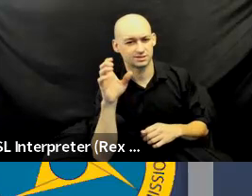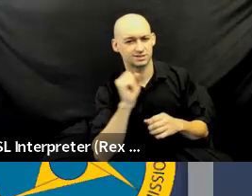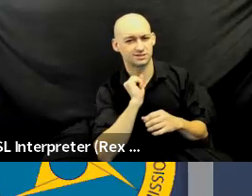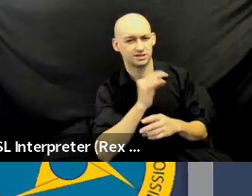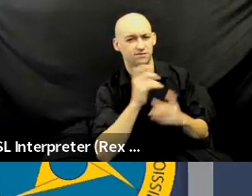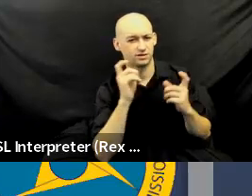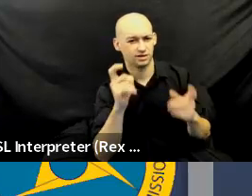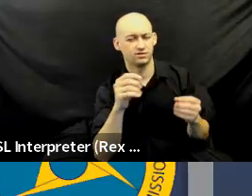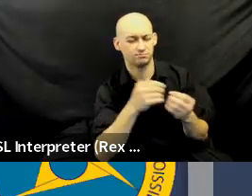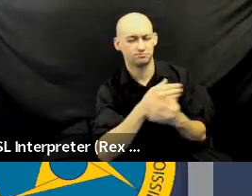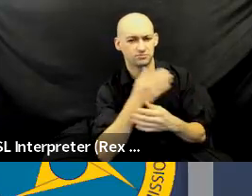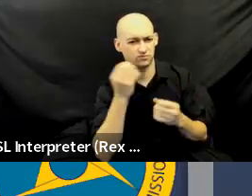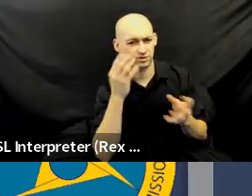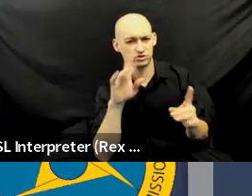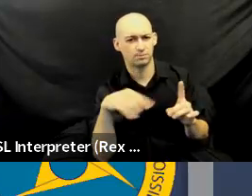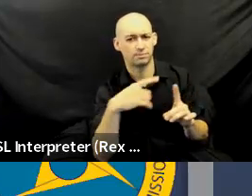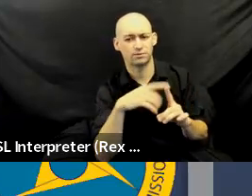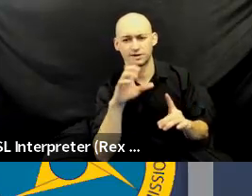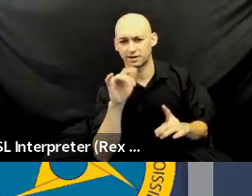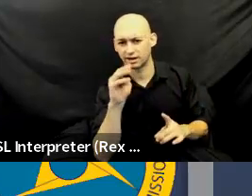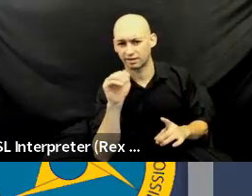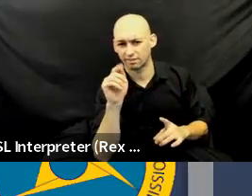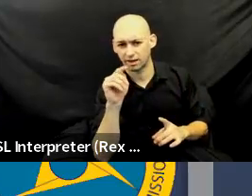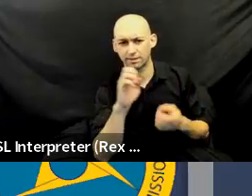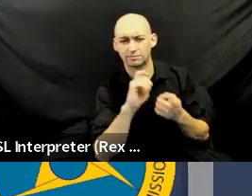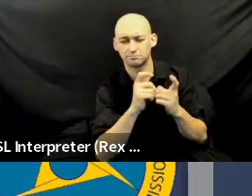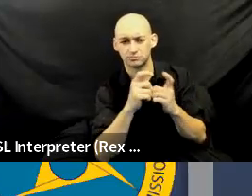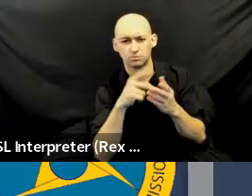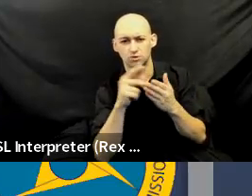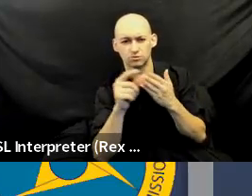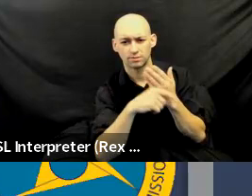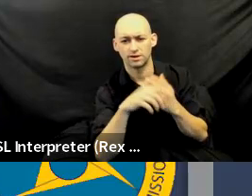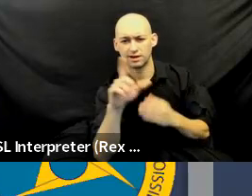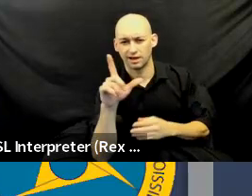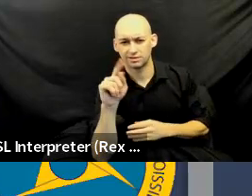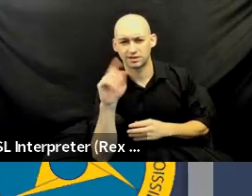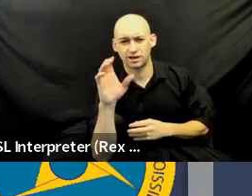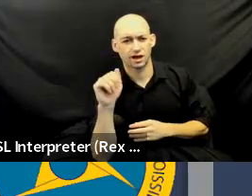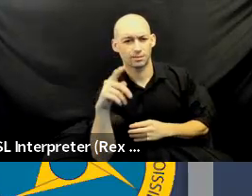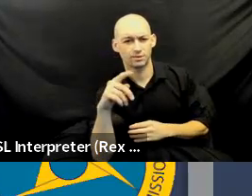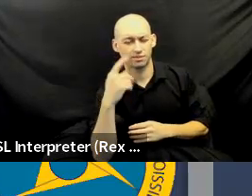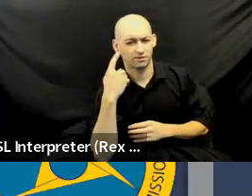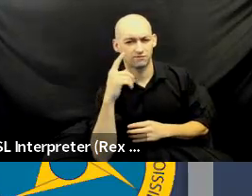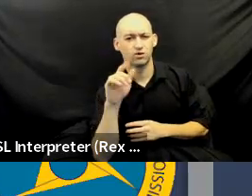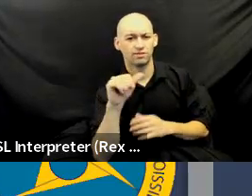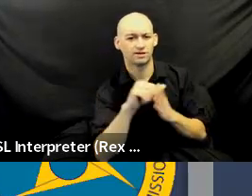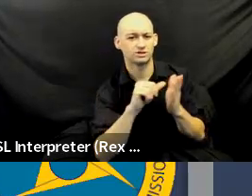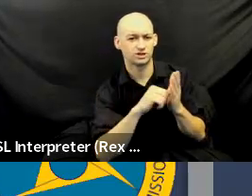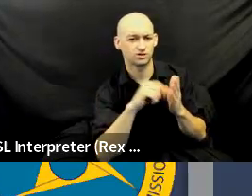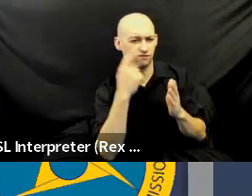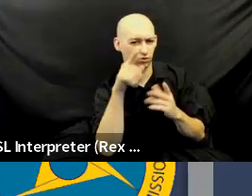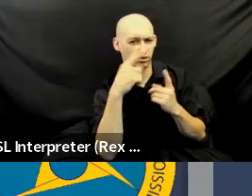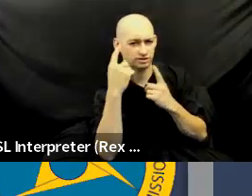and projects for the Local Transportation Climate Adaptation Program, or LTCAP, which is on the agenda for your consideration later today.